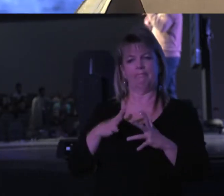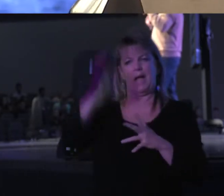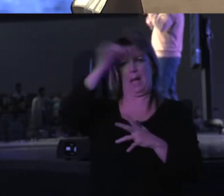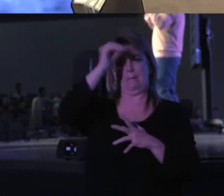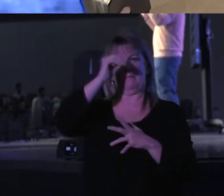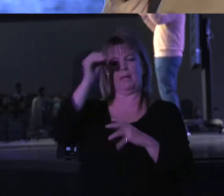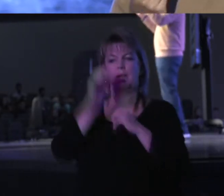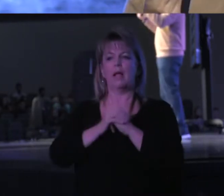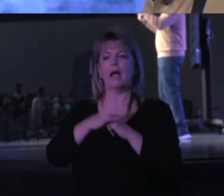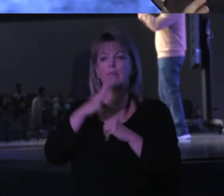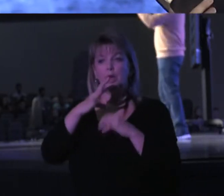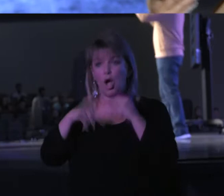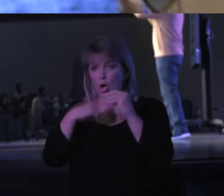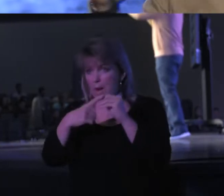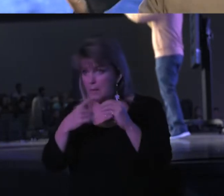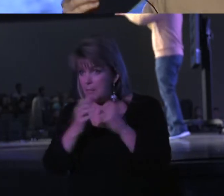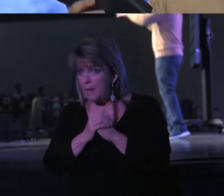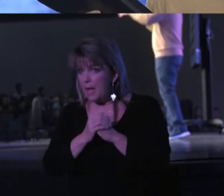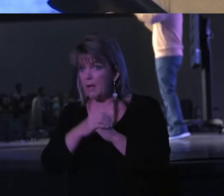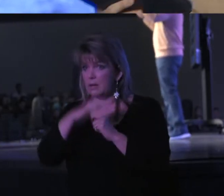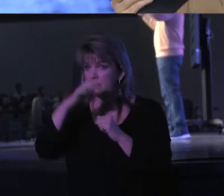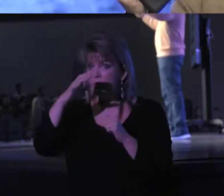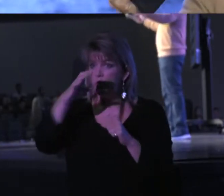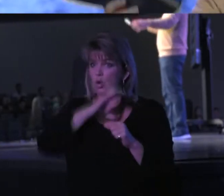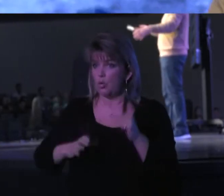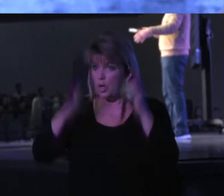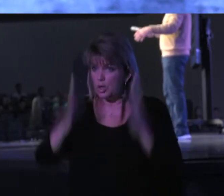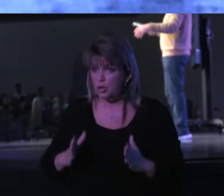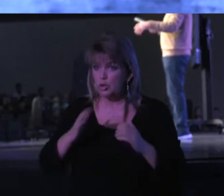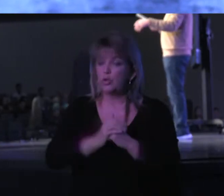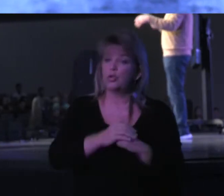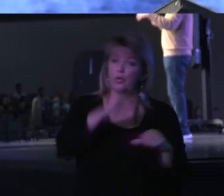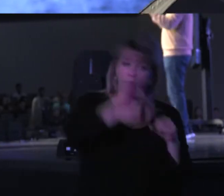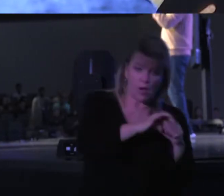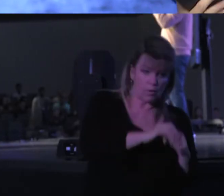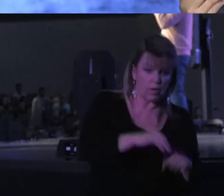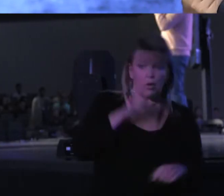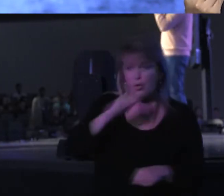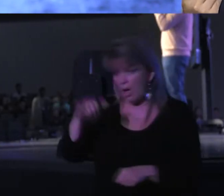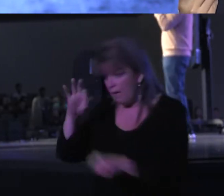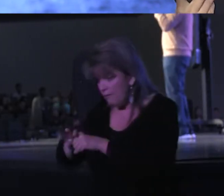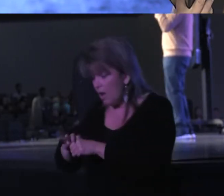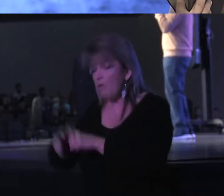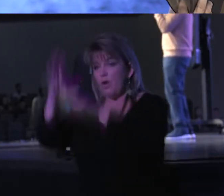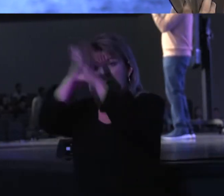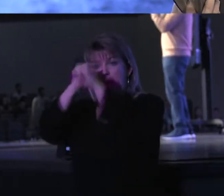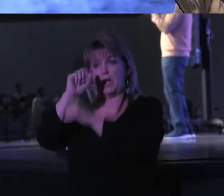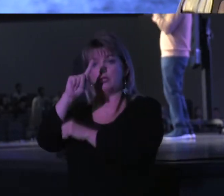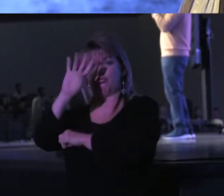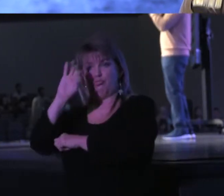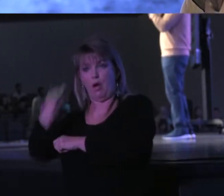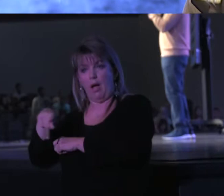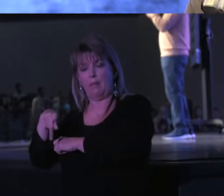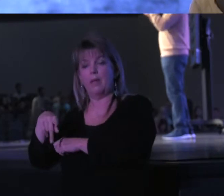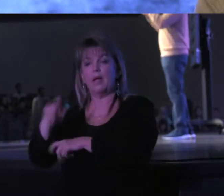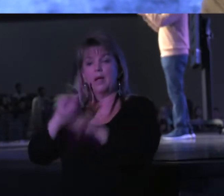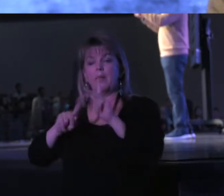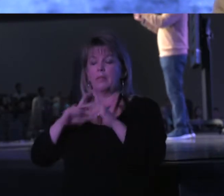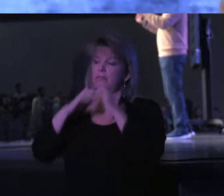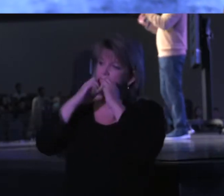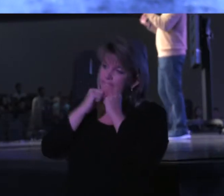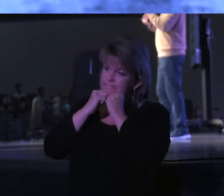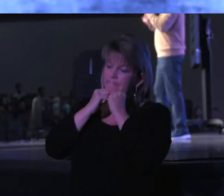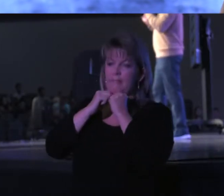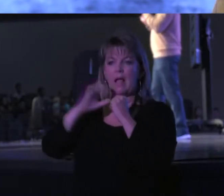about evangelicals who did and did not vote for President Trump. I'm talking about people who deeply care about